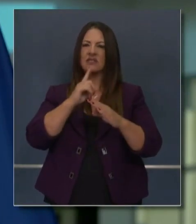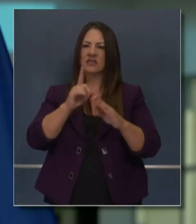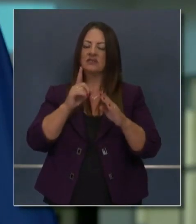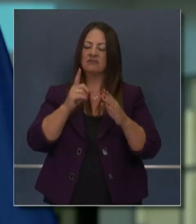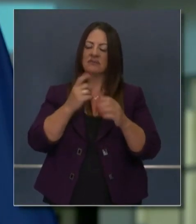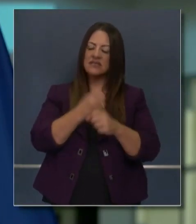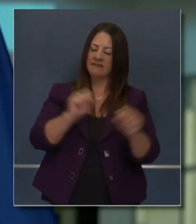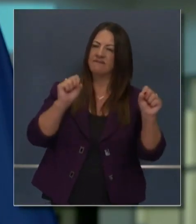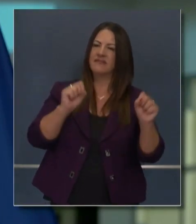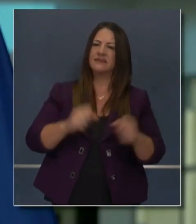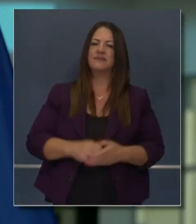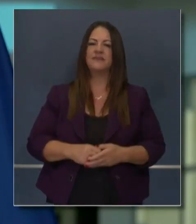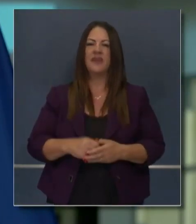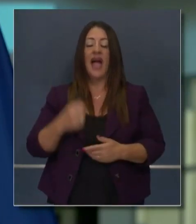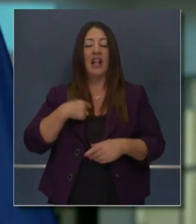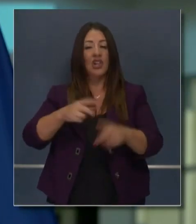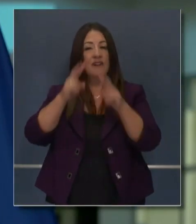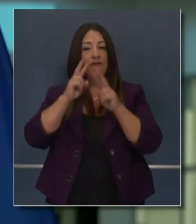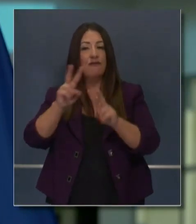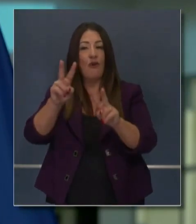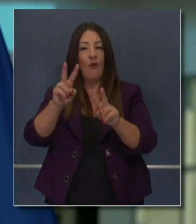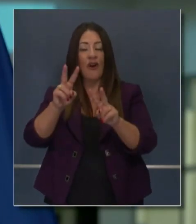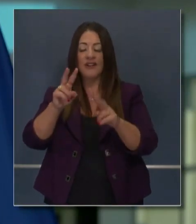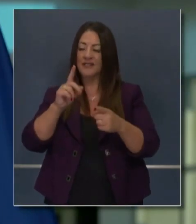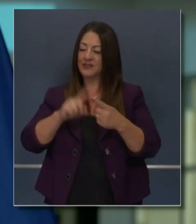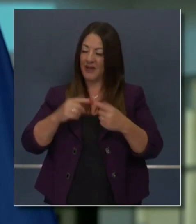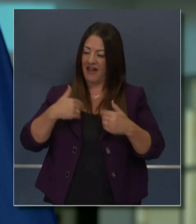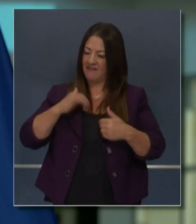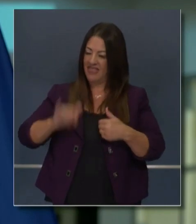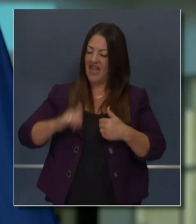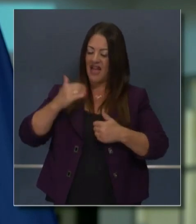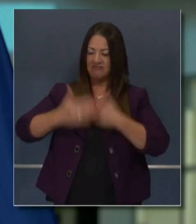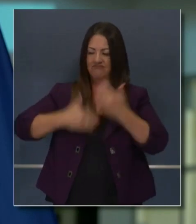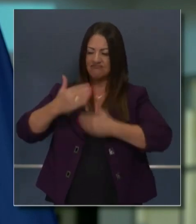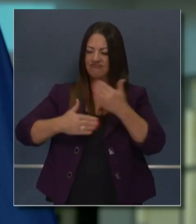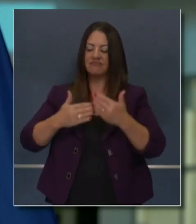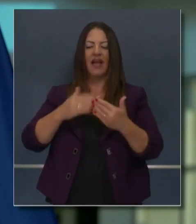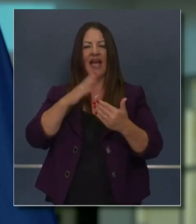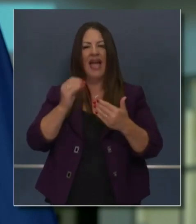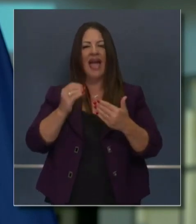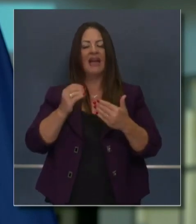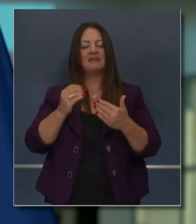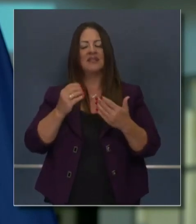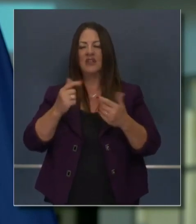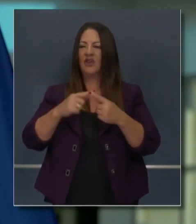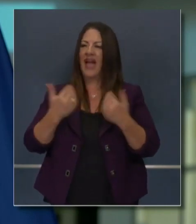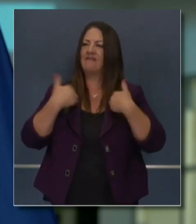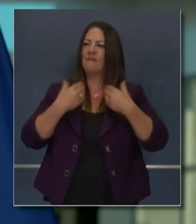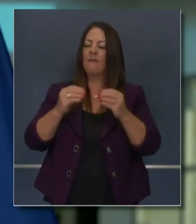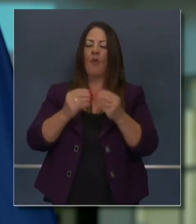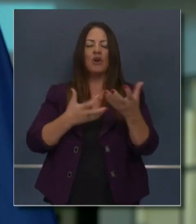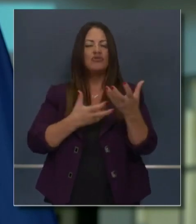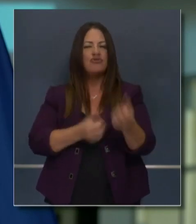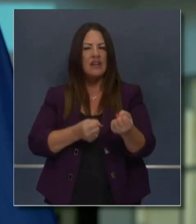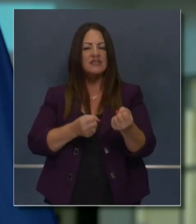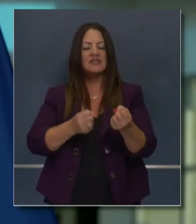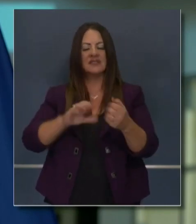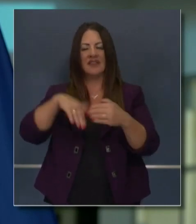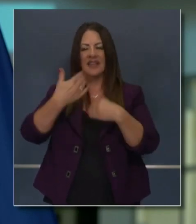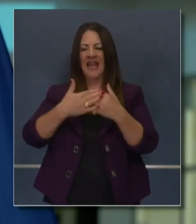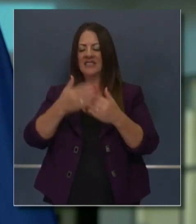adjudication of this process, and we look forward to building more trust in this process over the course of the next weeks and